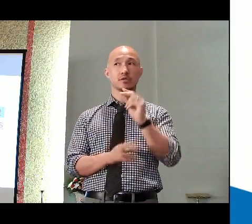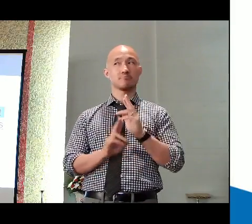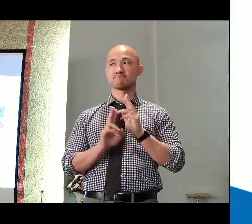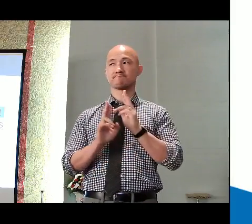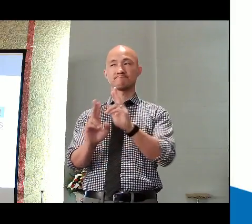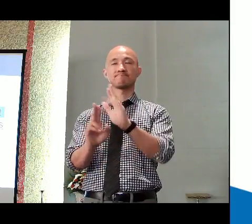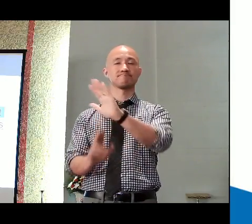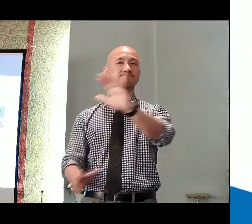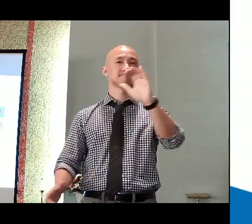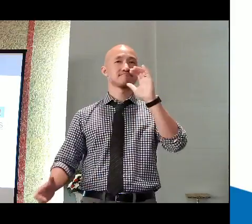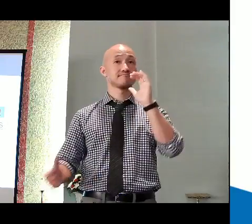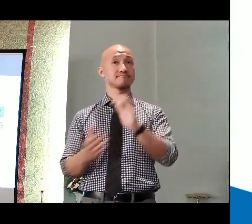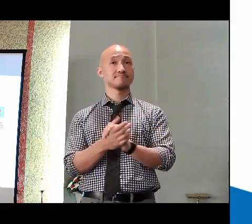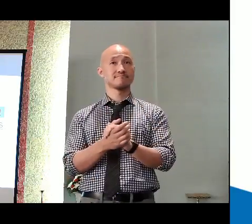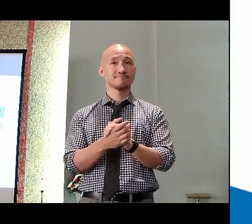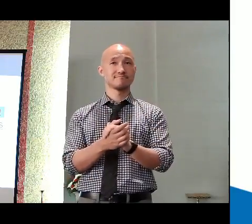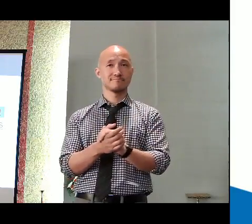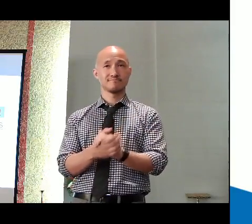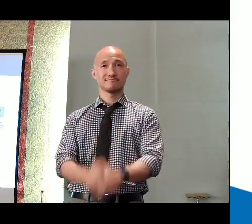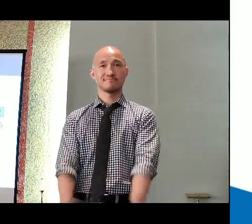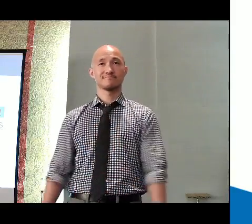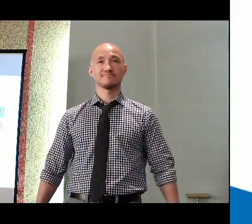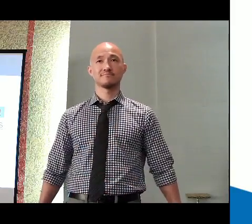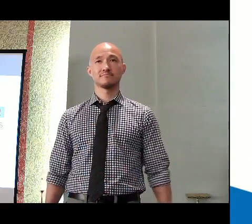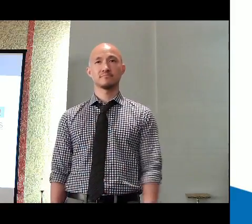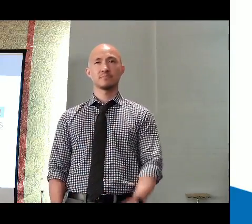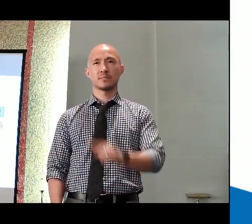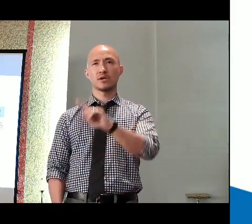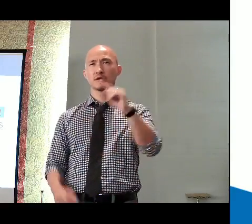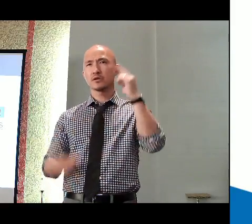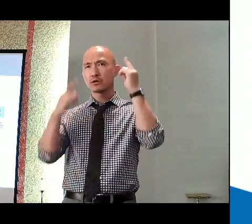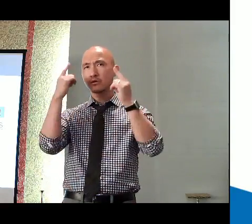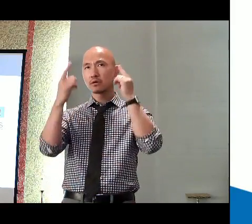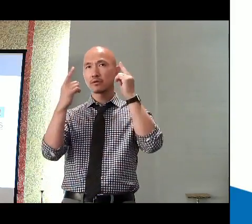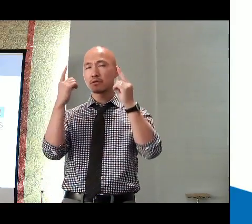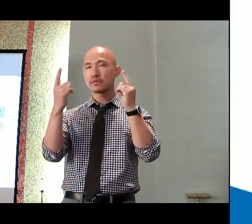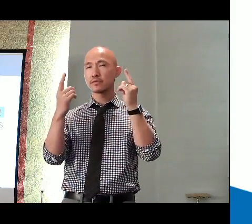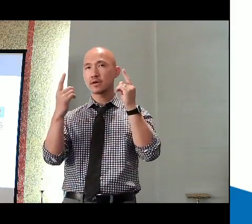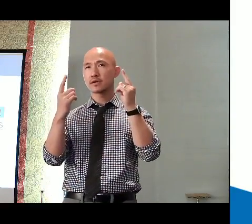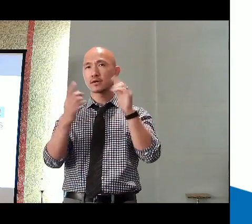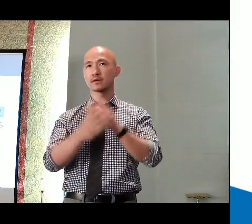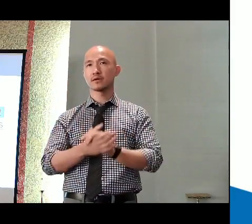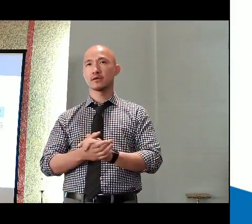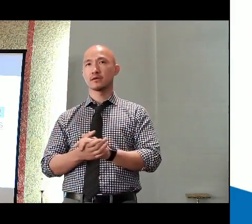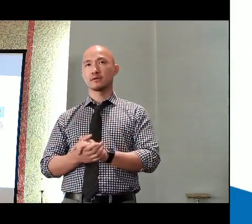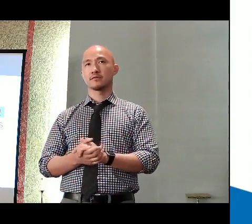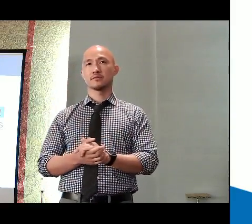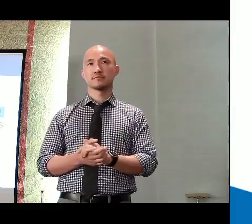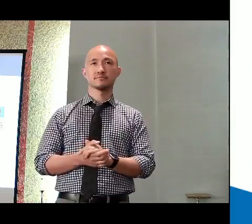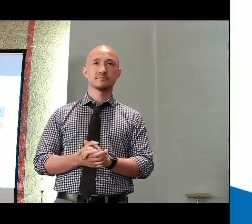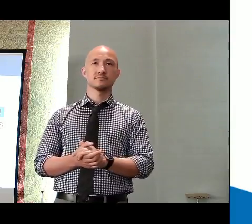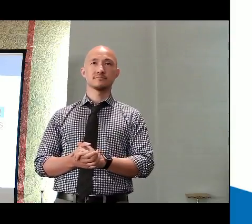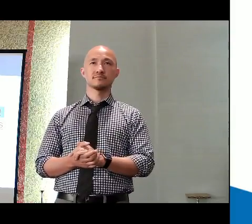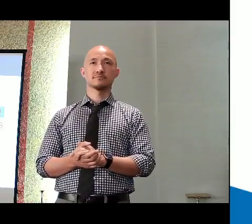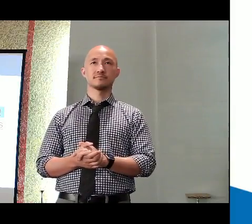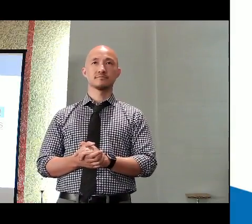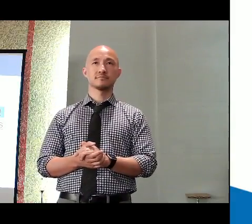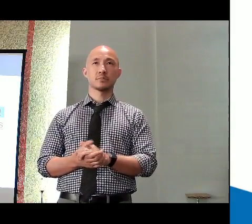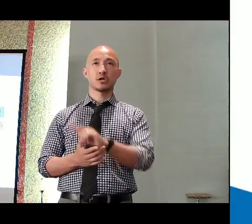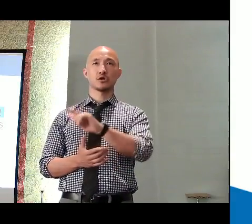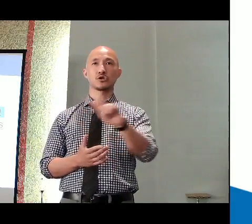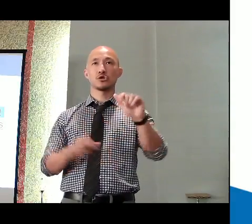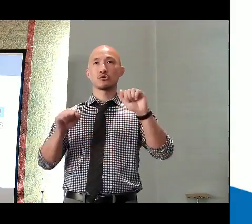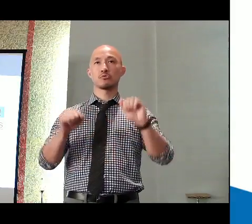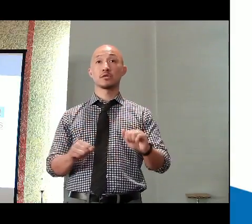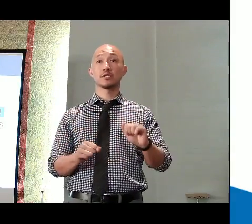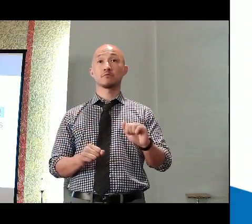consideration. Do you think you can get away with leading, being a head of a household, by the seat of your